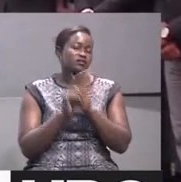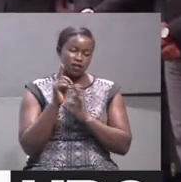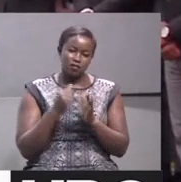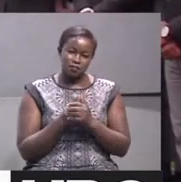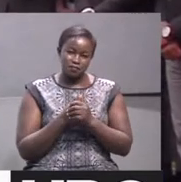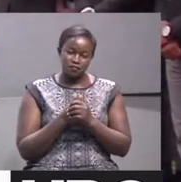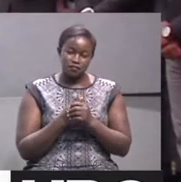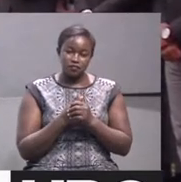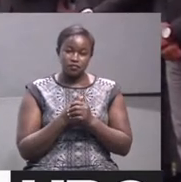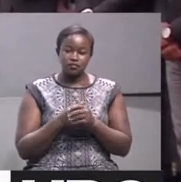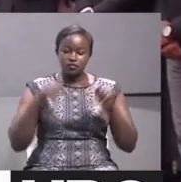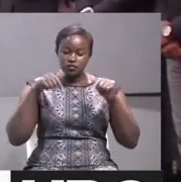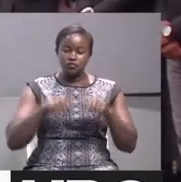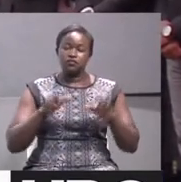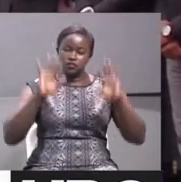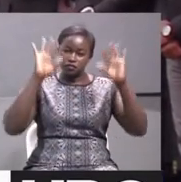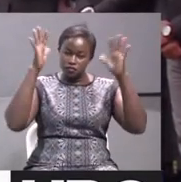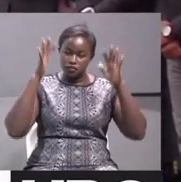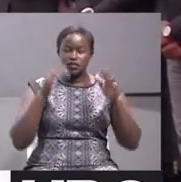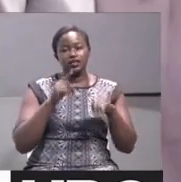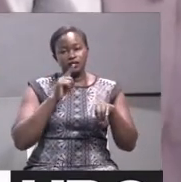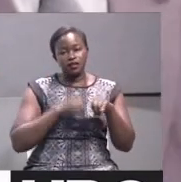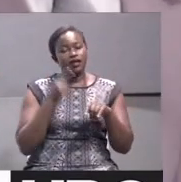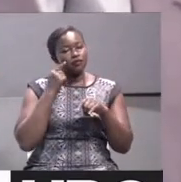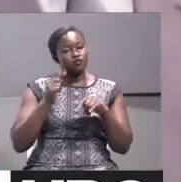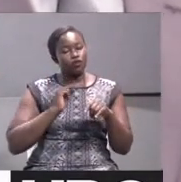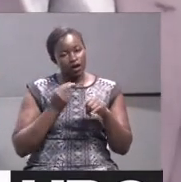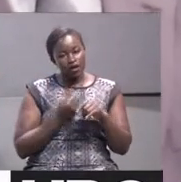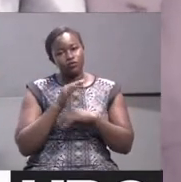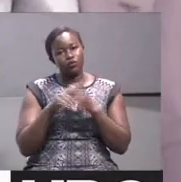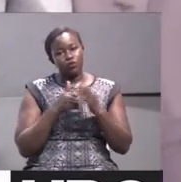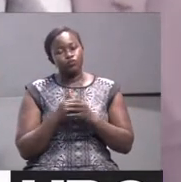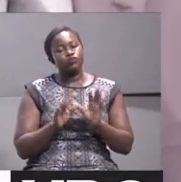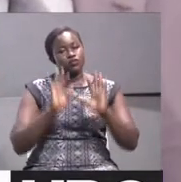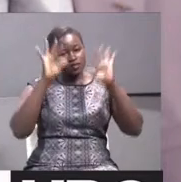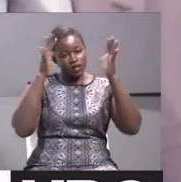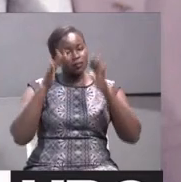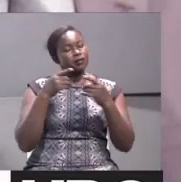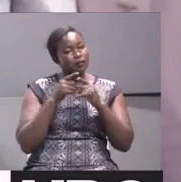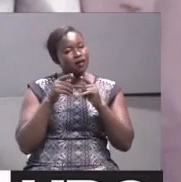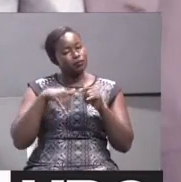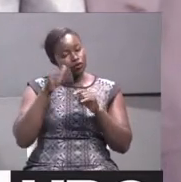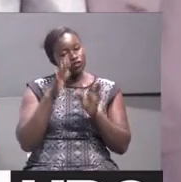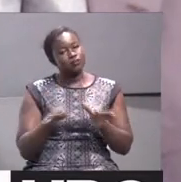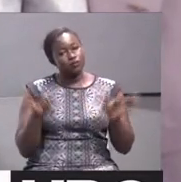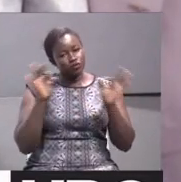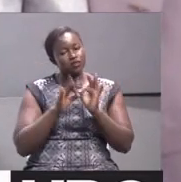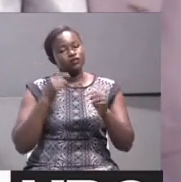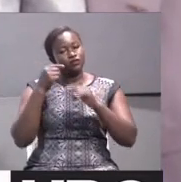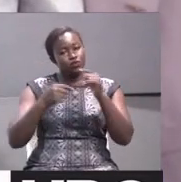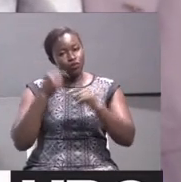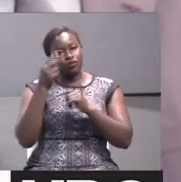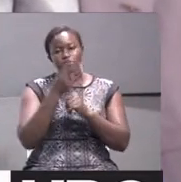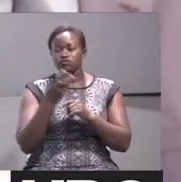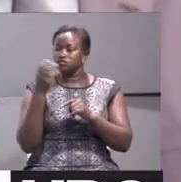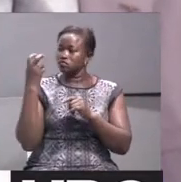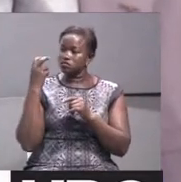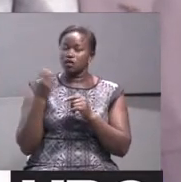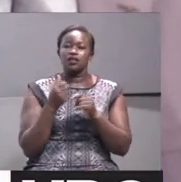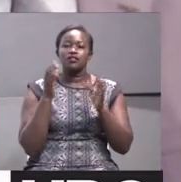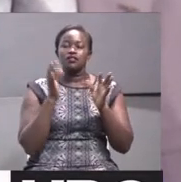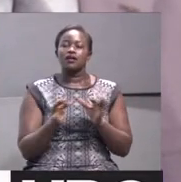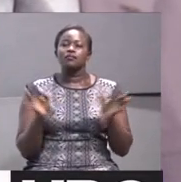Today's anniversary is a moment for us all to celebrate, but most importantly, reflect on the importance